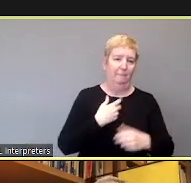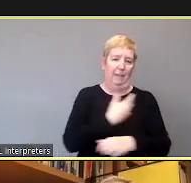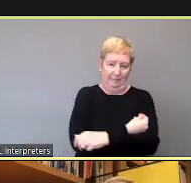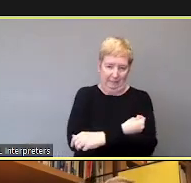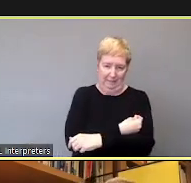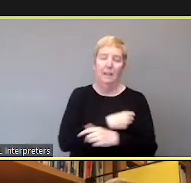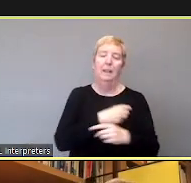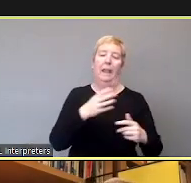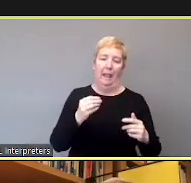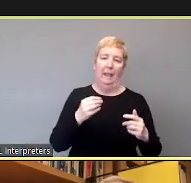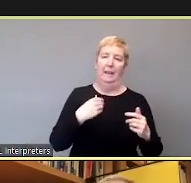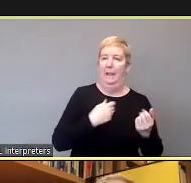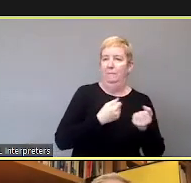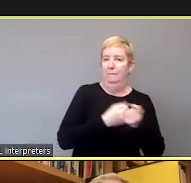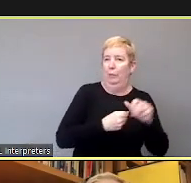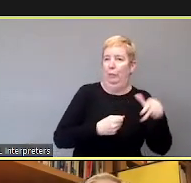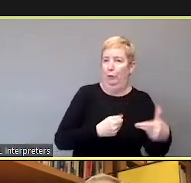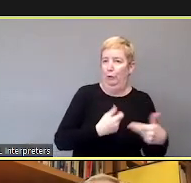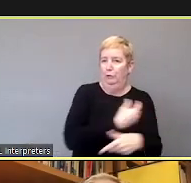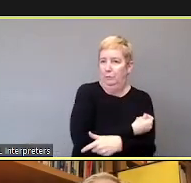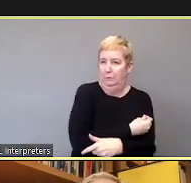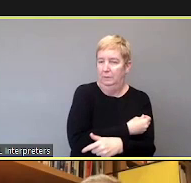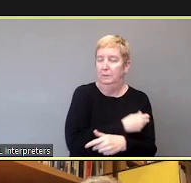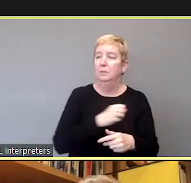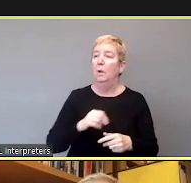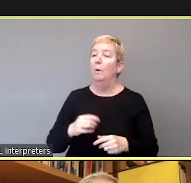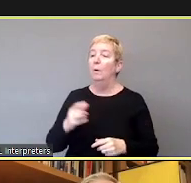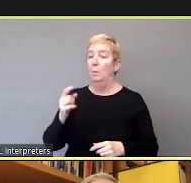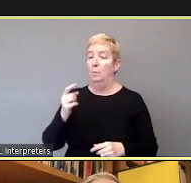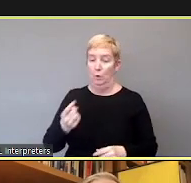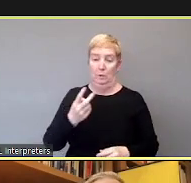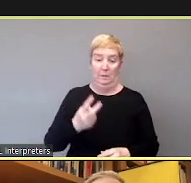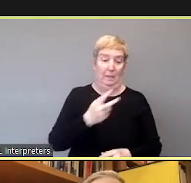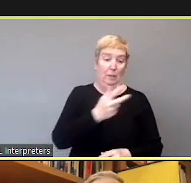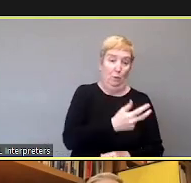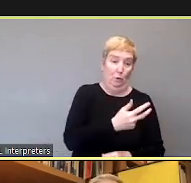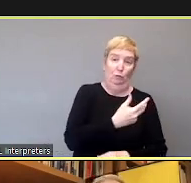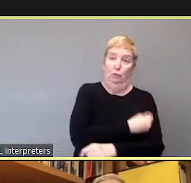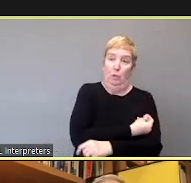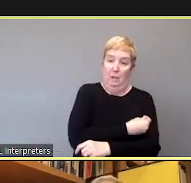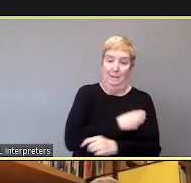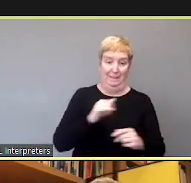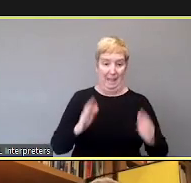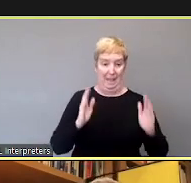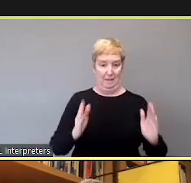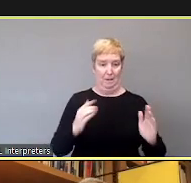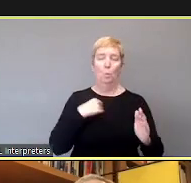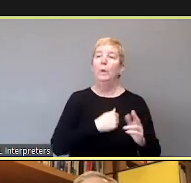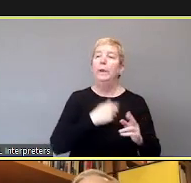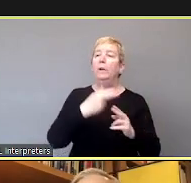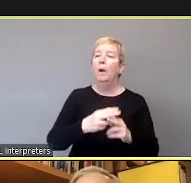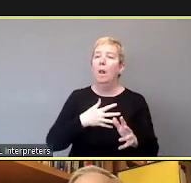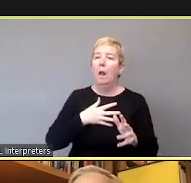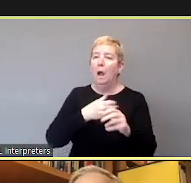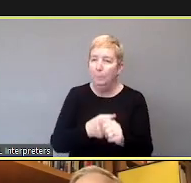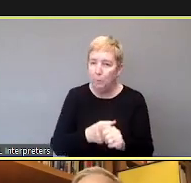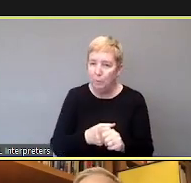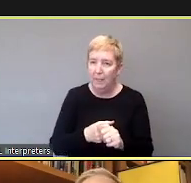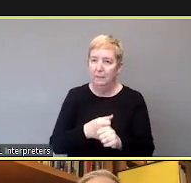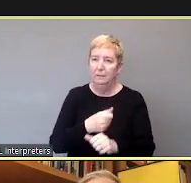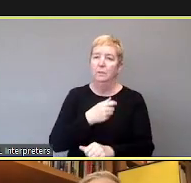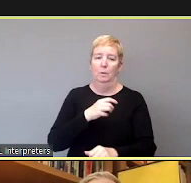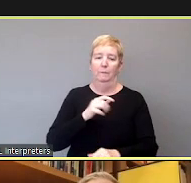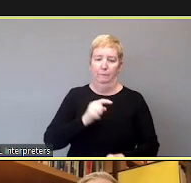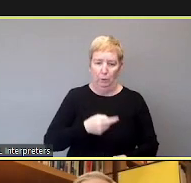on board as well. The combination of fully vaccinated with a booster is now what we call up to date. And we're not referring